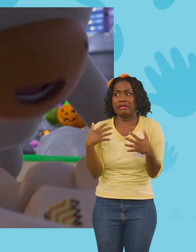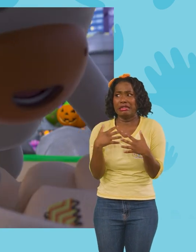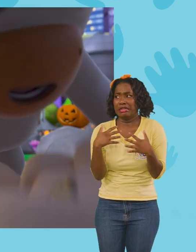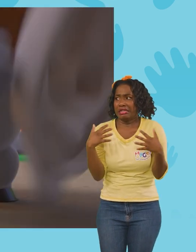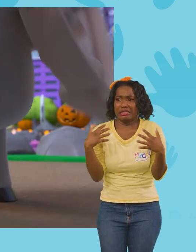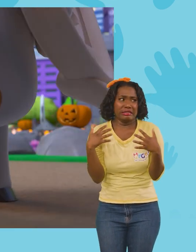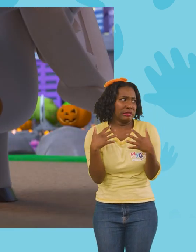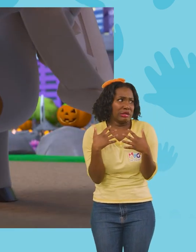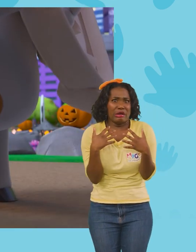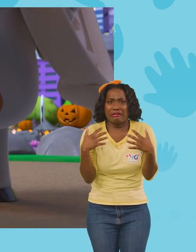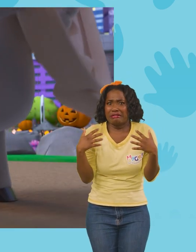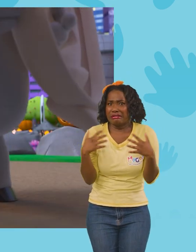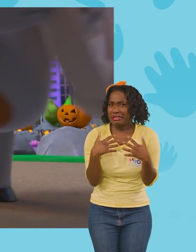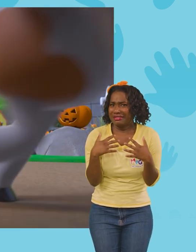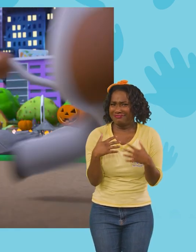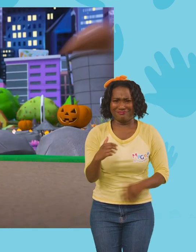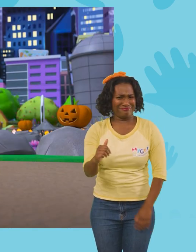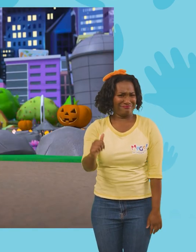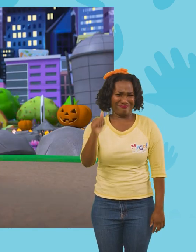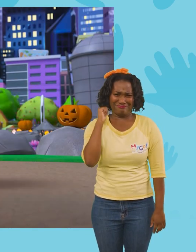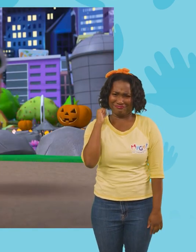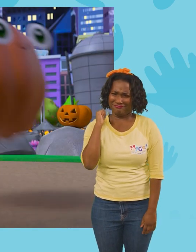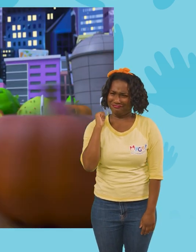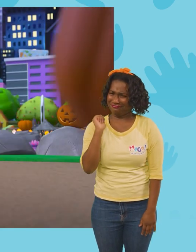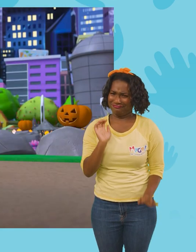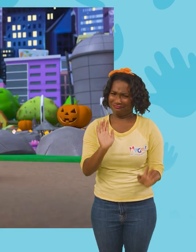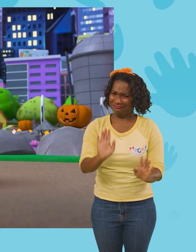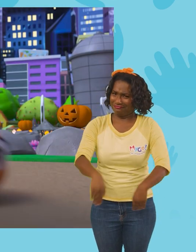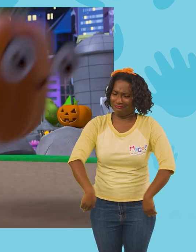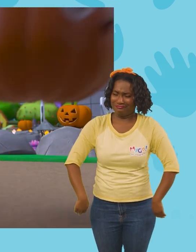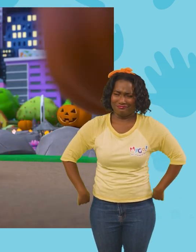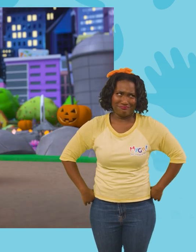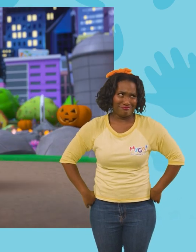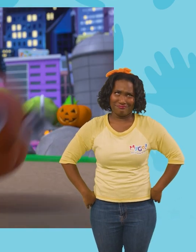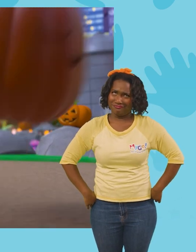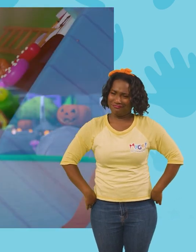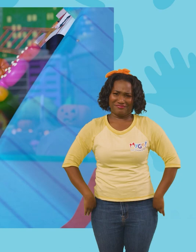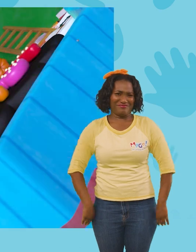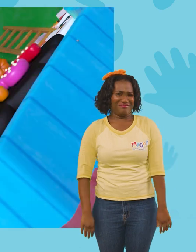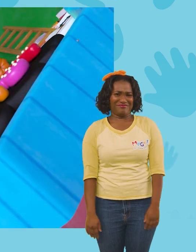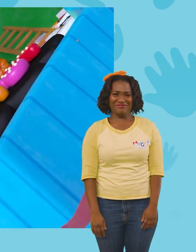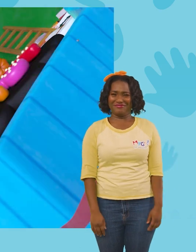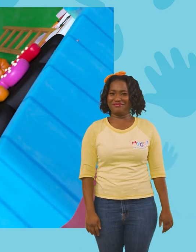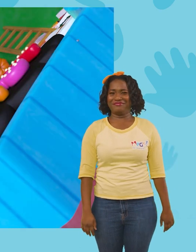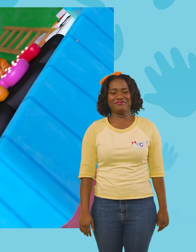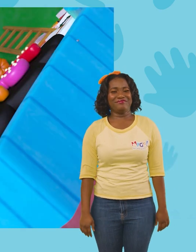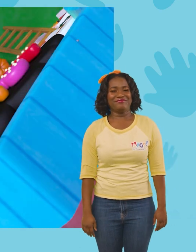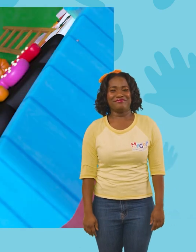I don't need to be afraid.